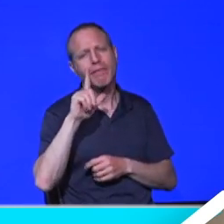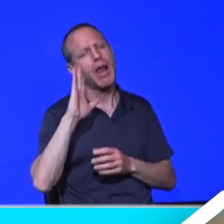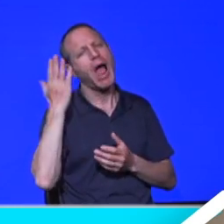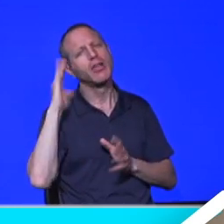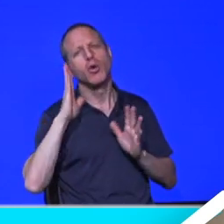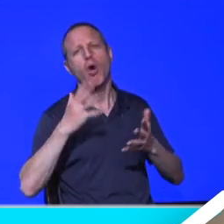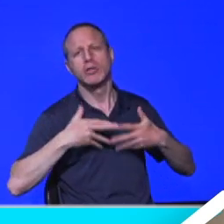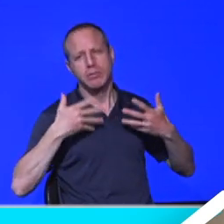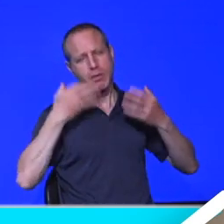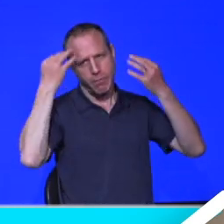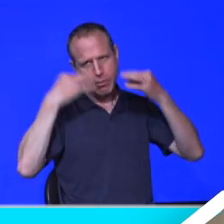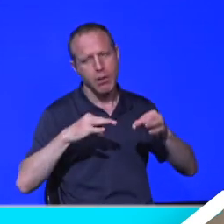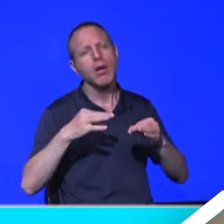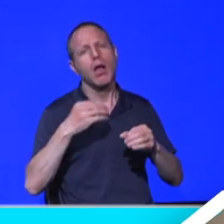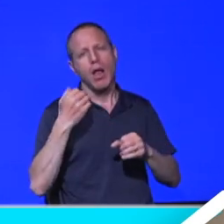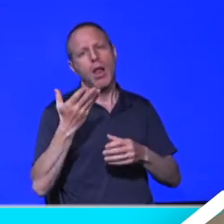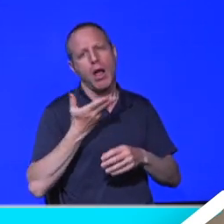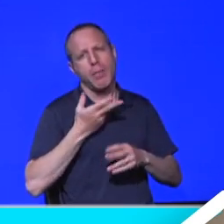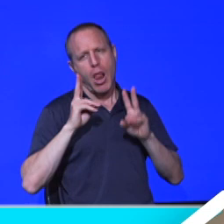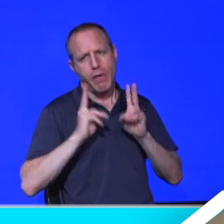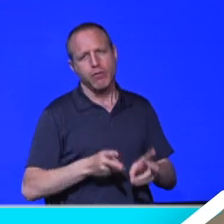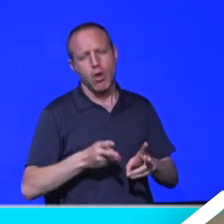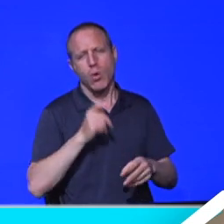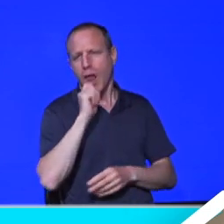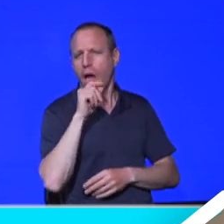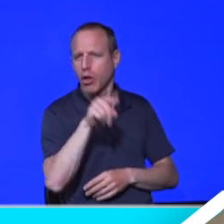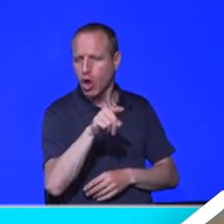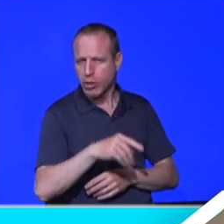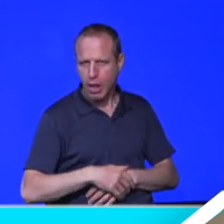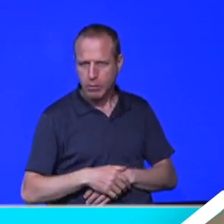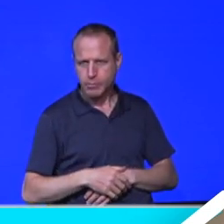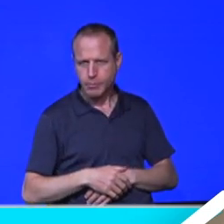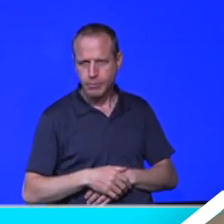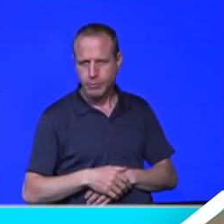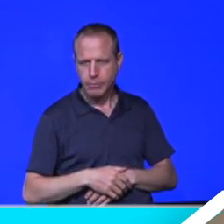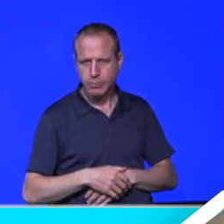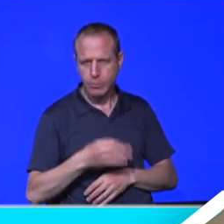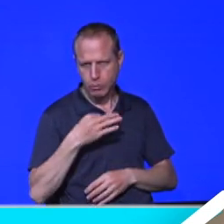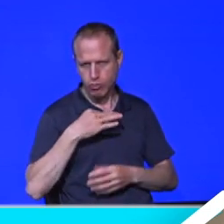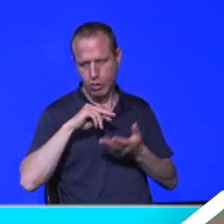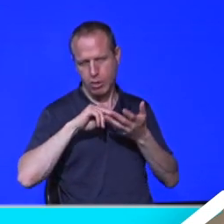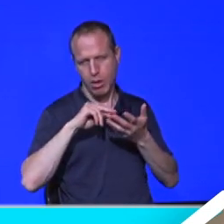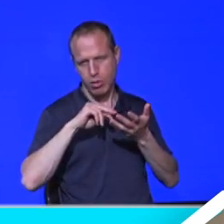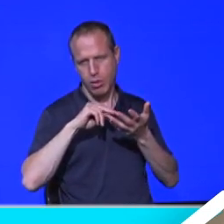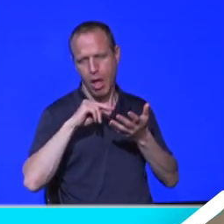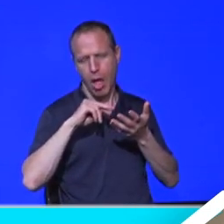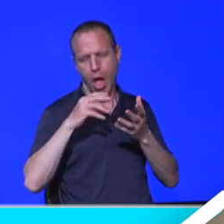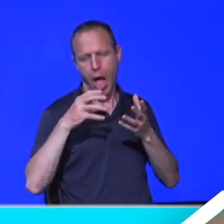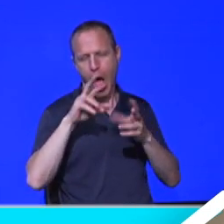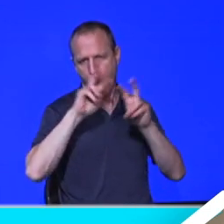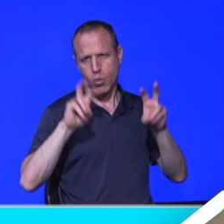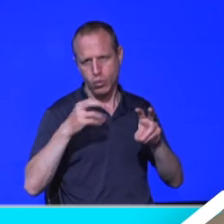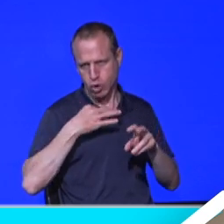happy and honored to have the opportunity to interview her on for my media outlet that I work for